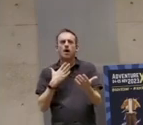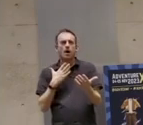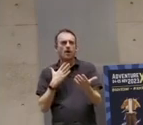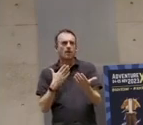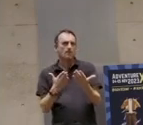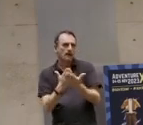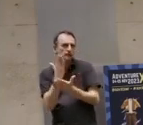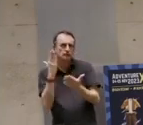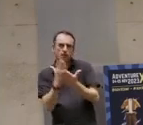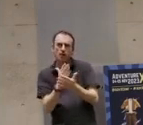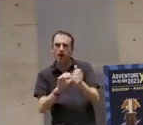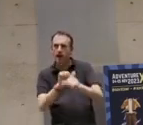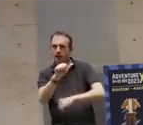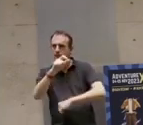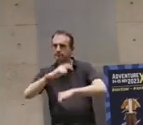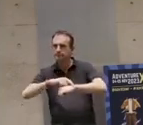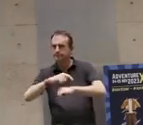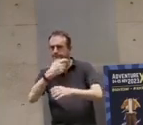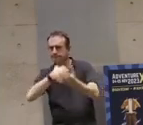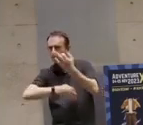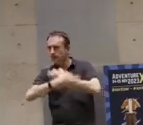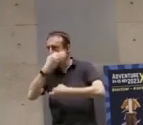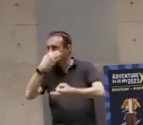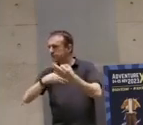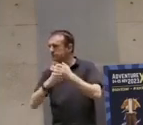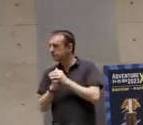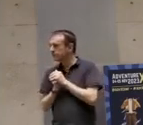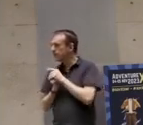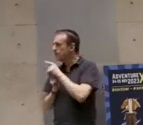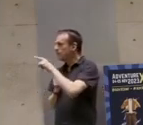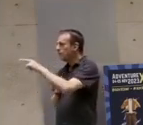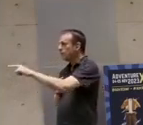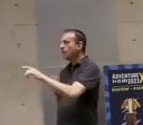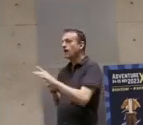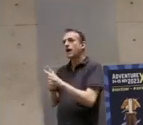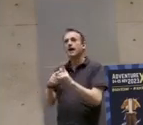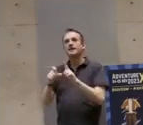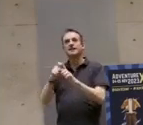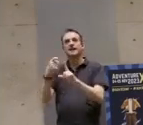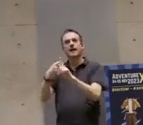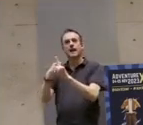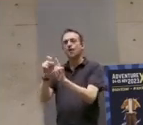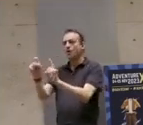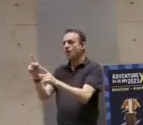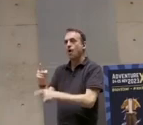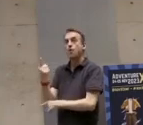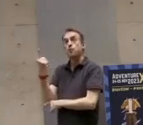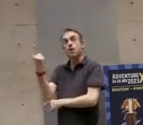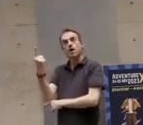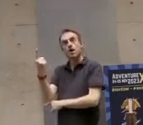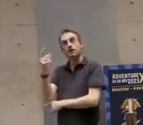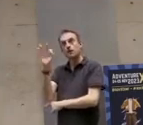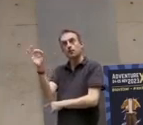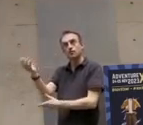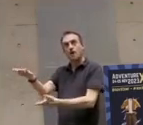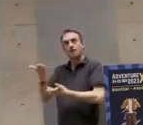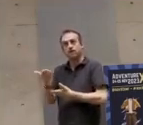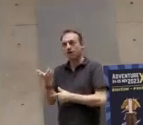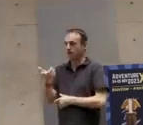for questions. We can do one. Alistair's feeling very generous.